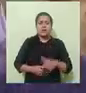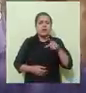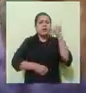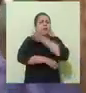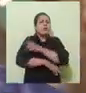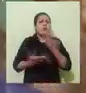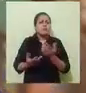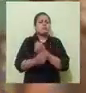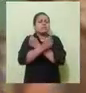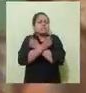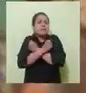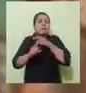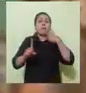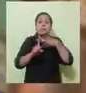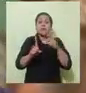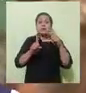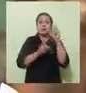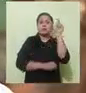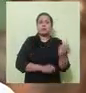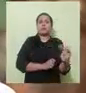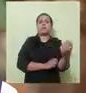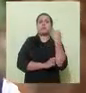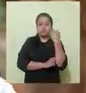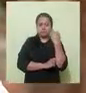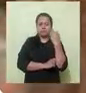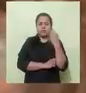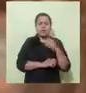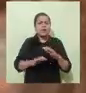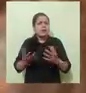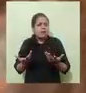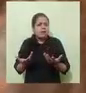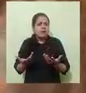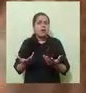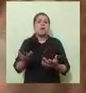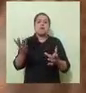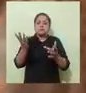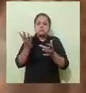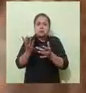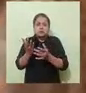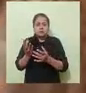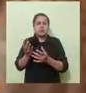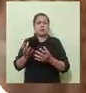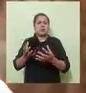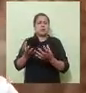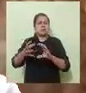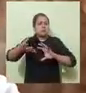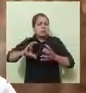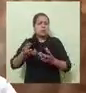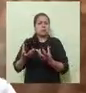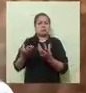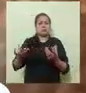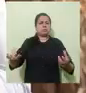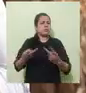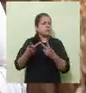voting. Today is a day of love, today is a day of democracy, and in this day of democracy, to